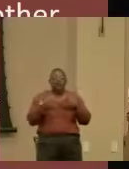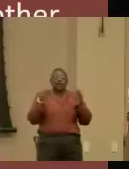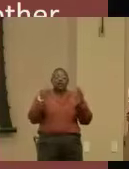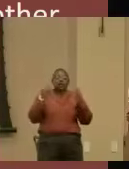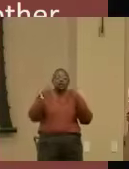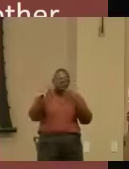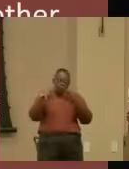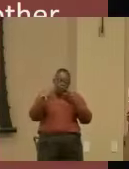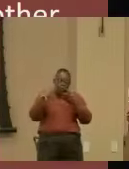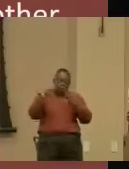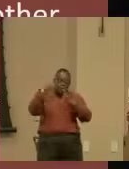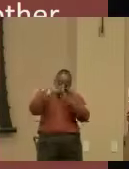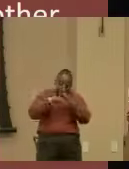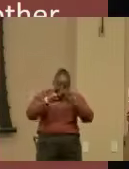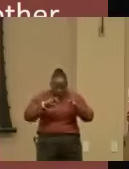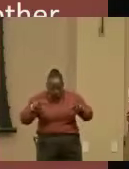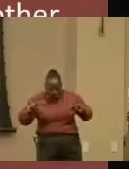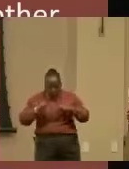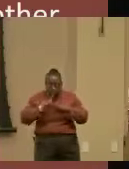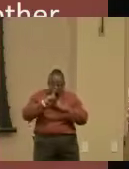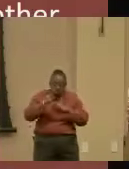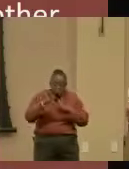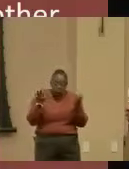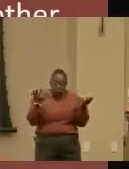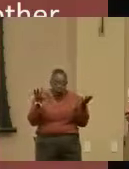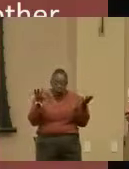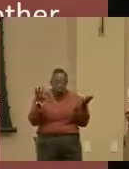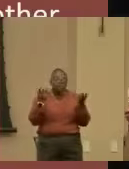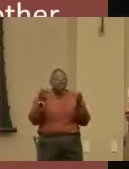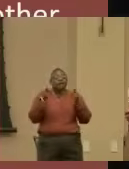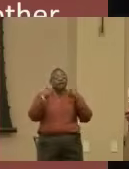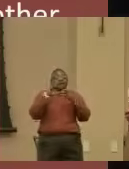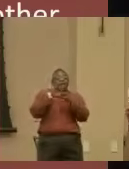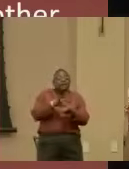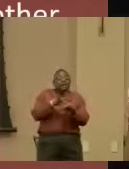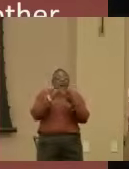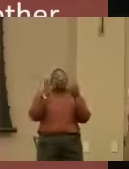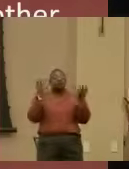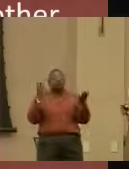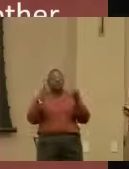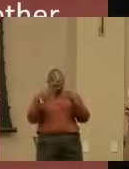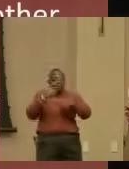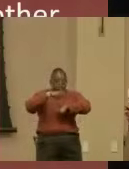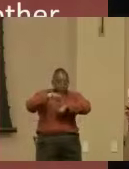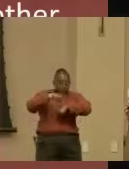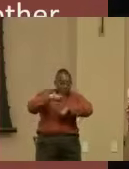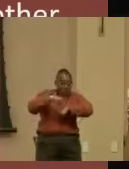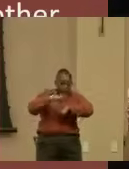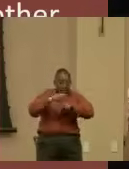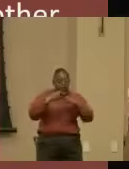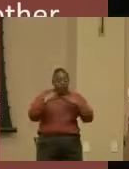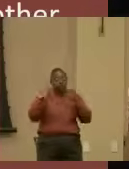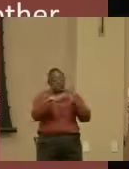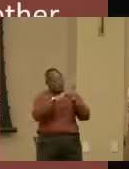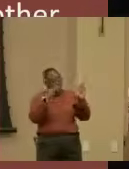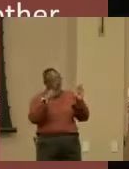actually go into the literature, this is actually not necessarily true. It's more likely related to the length of time since diagnosis.